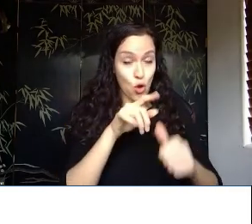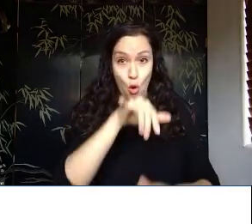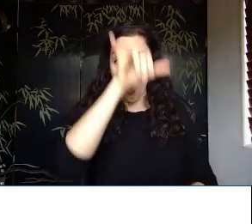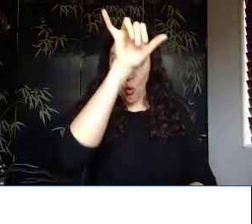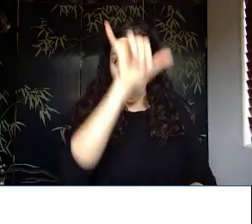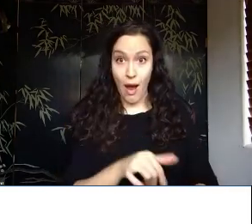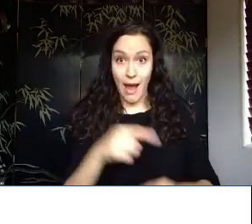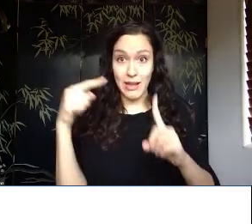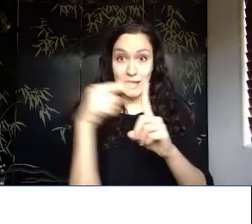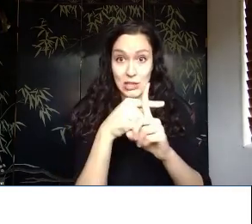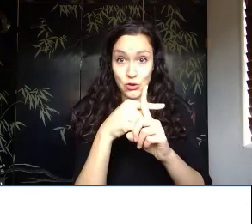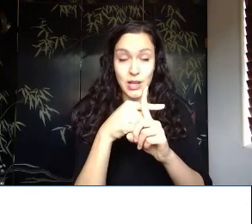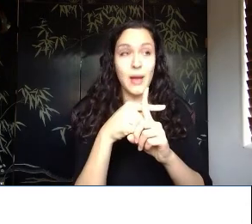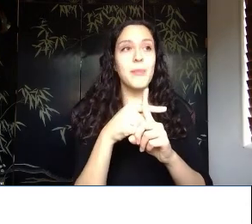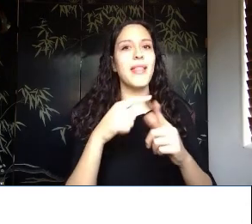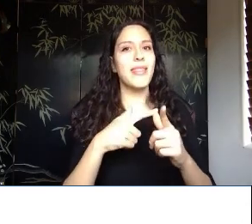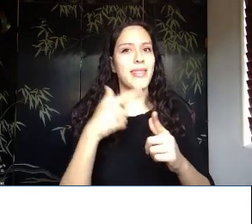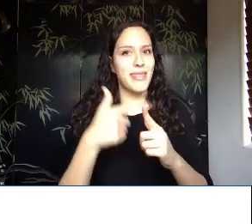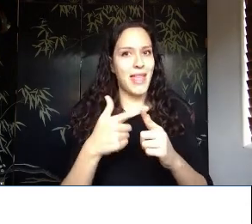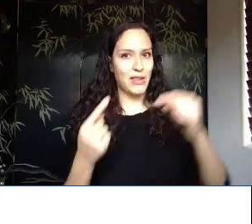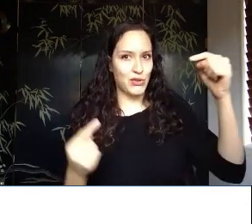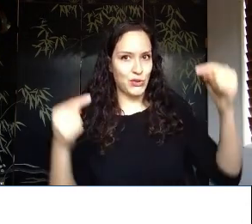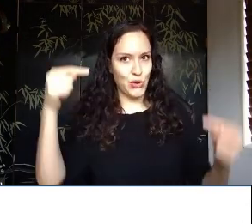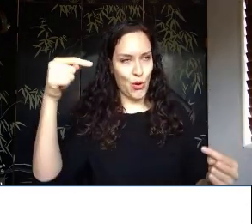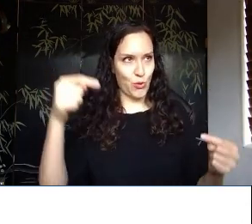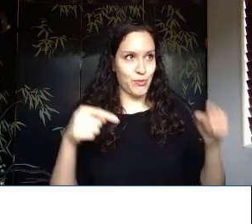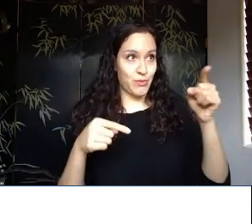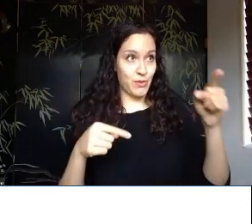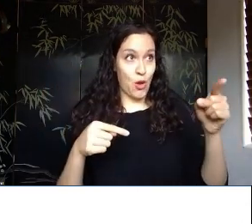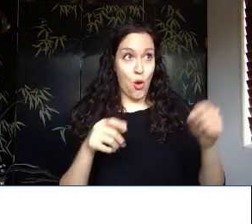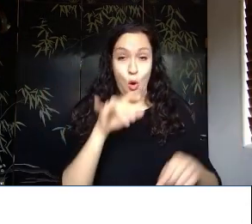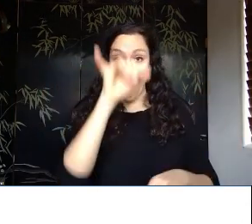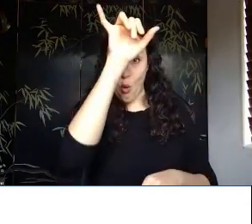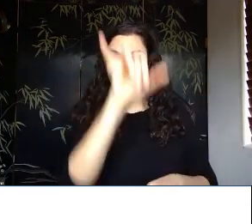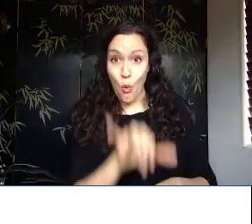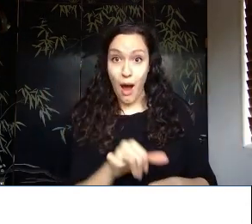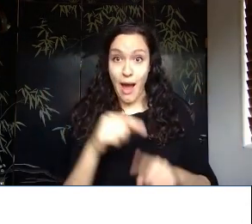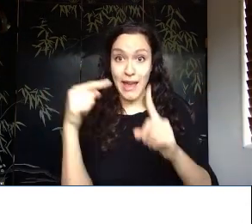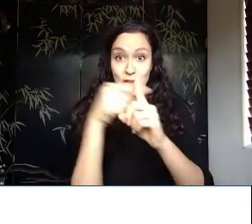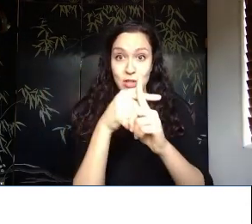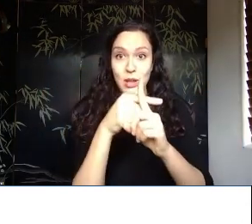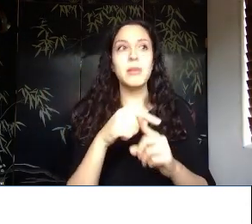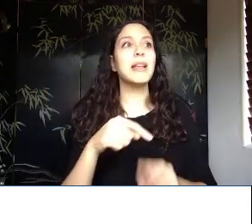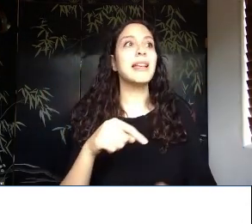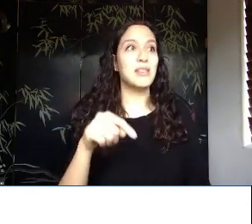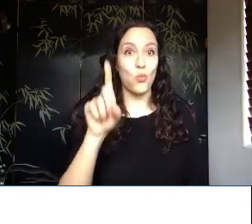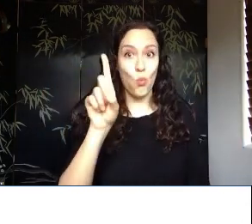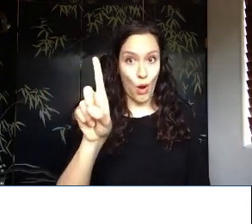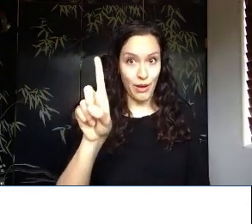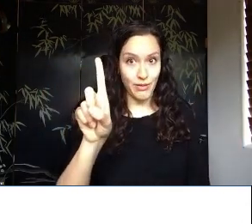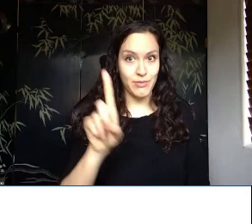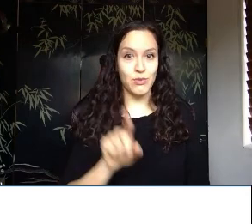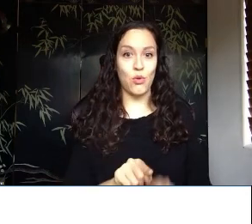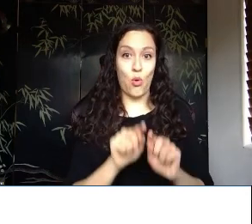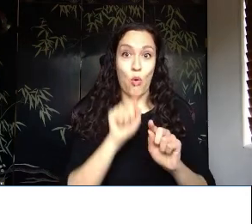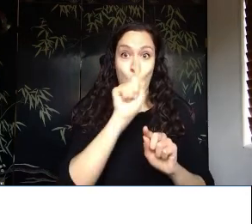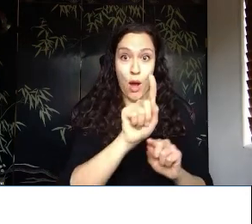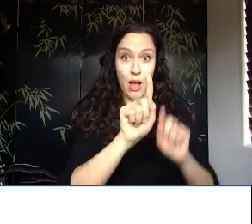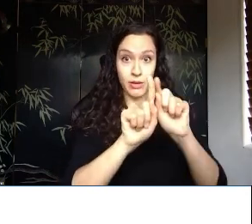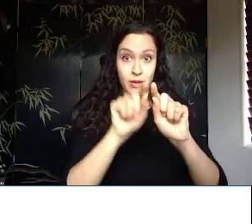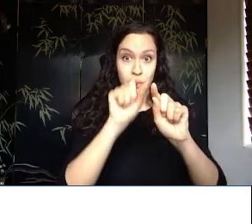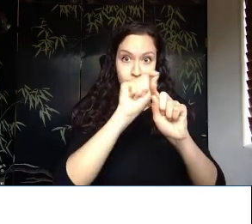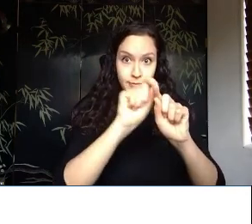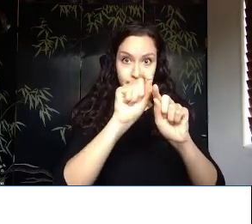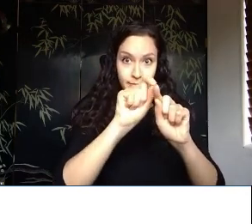my slope. So my y-intercept is positive 1, so I'm going to put a big dot on positive 1. And then my slope